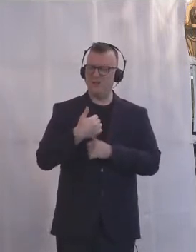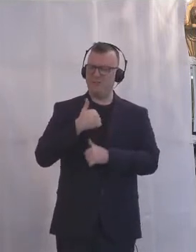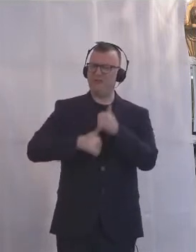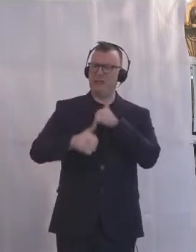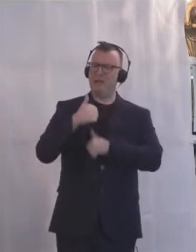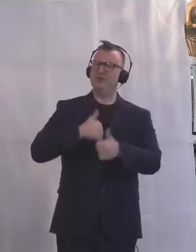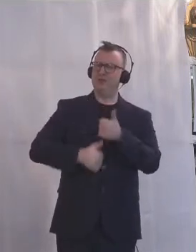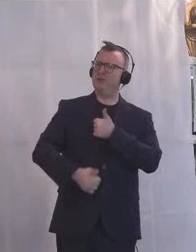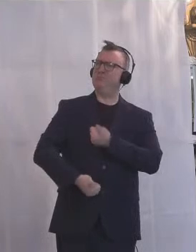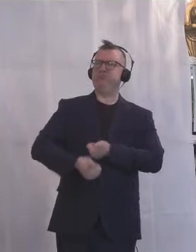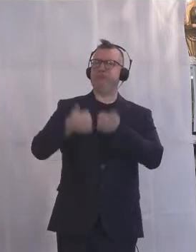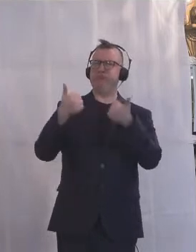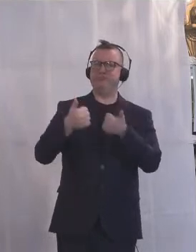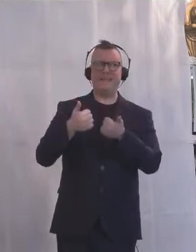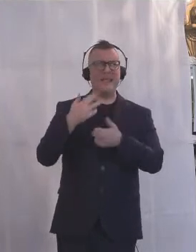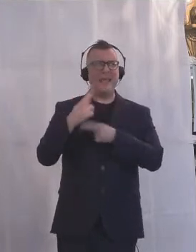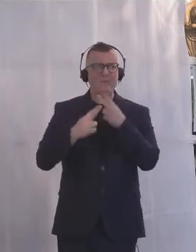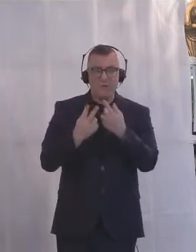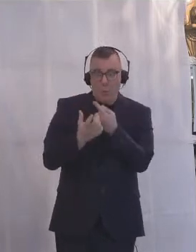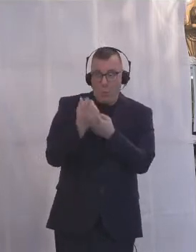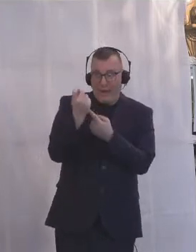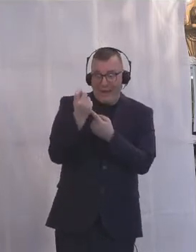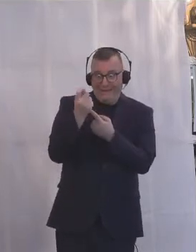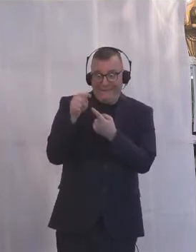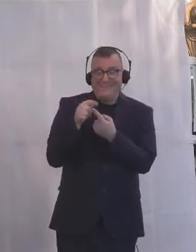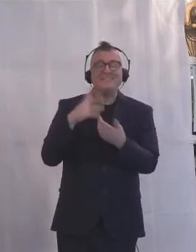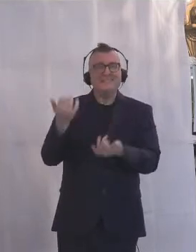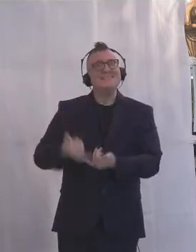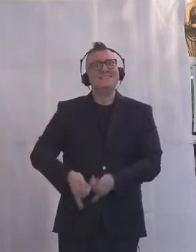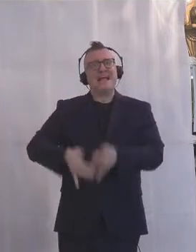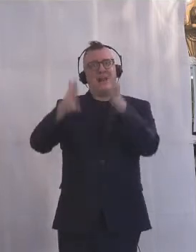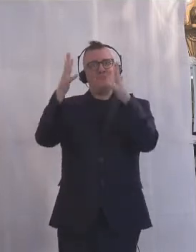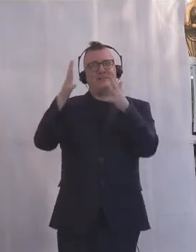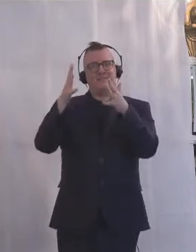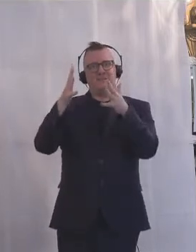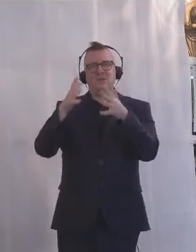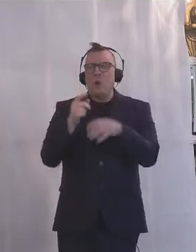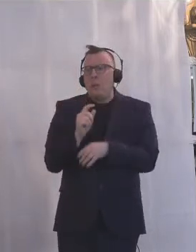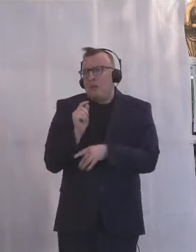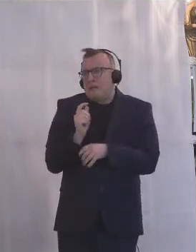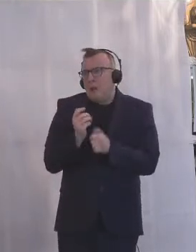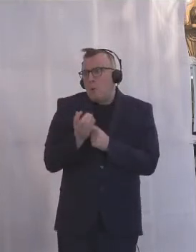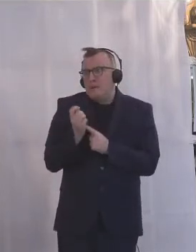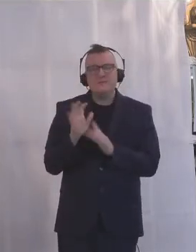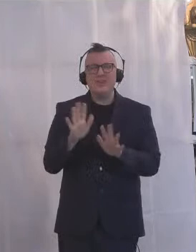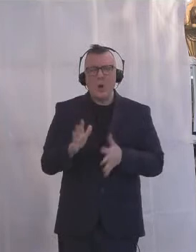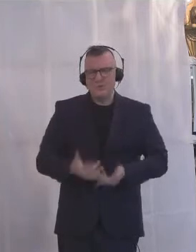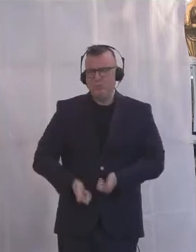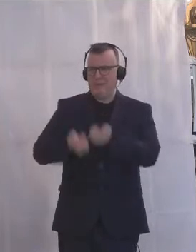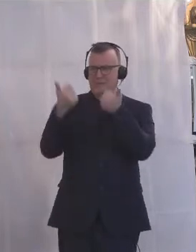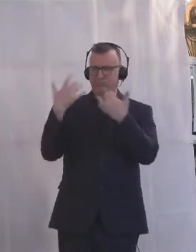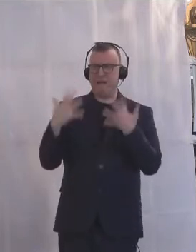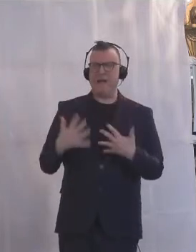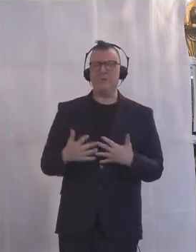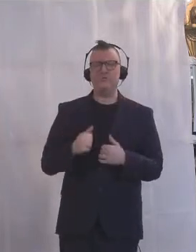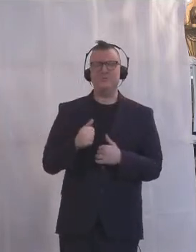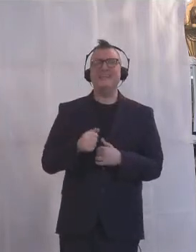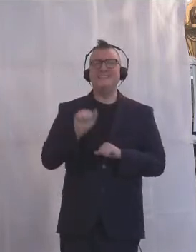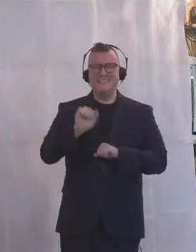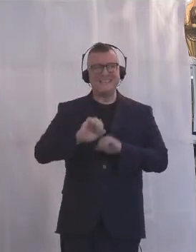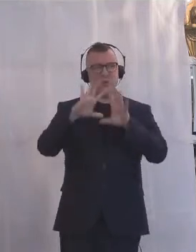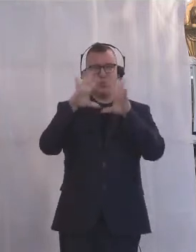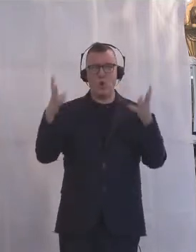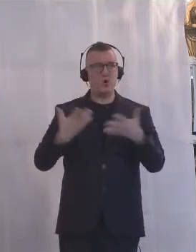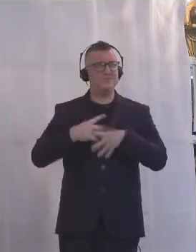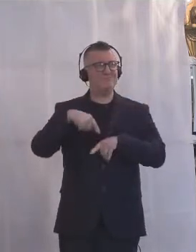sure that you actually celebrate those little wins, because, you know, they're not little wins, they're wins. We just need to label them as they are. It is a challenging world out there.